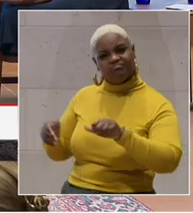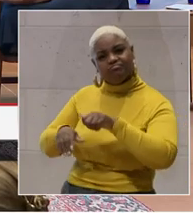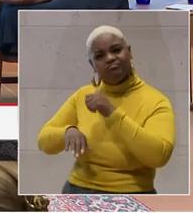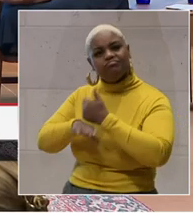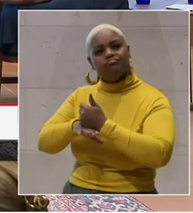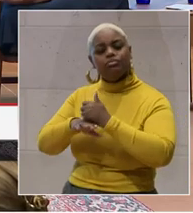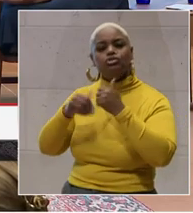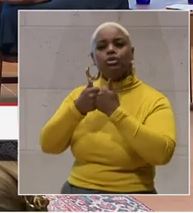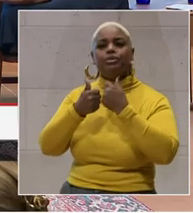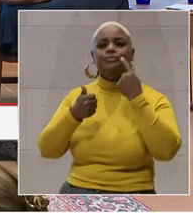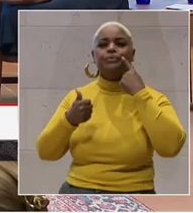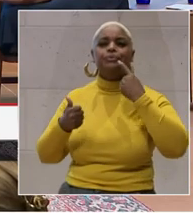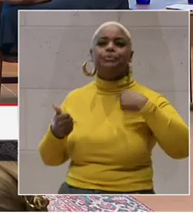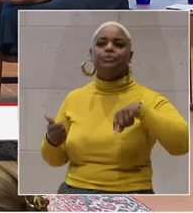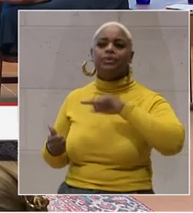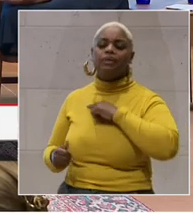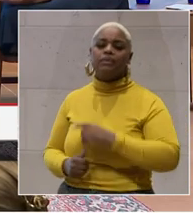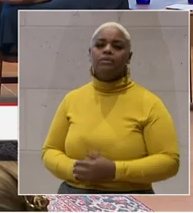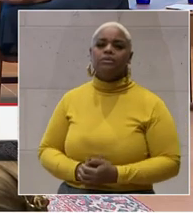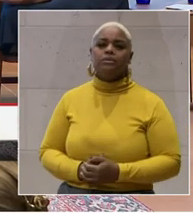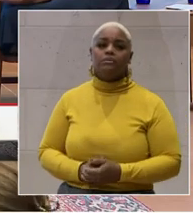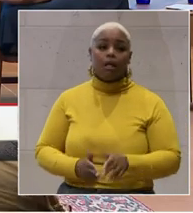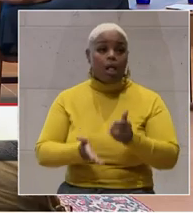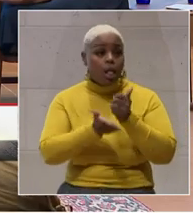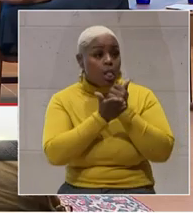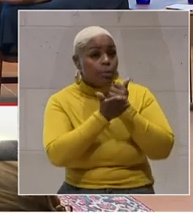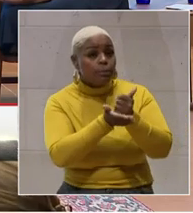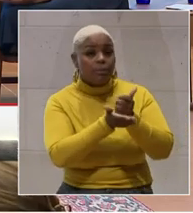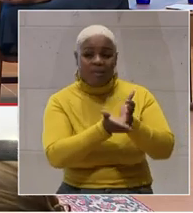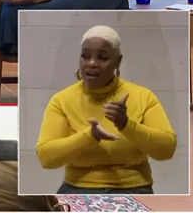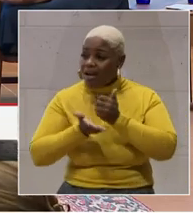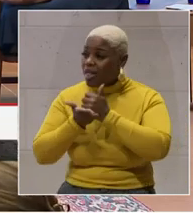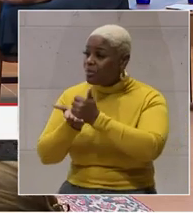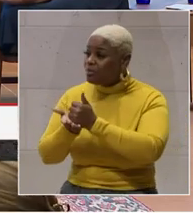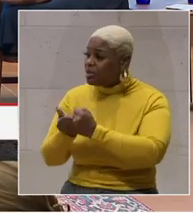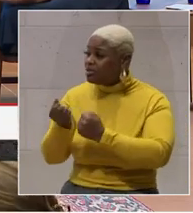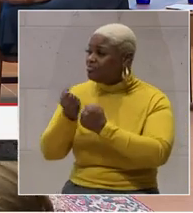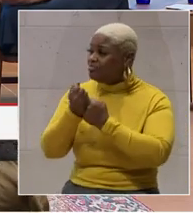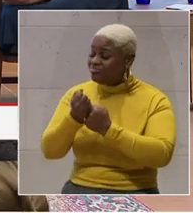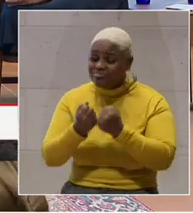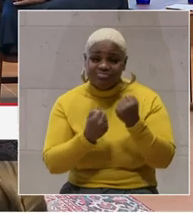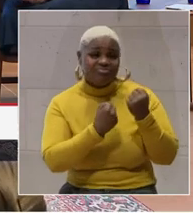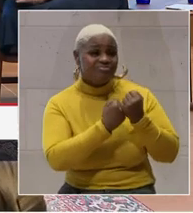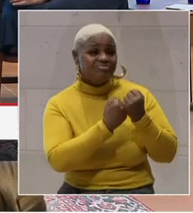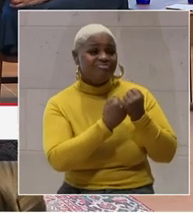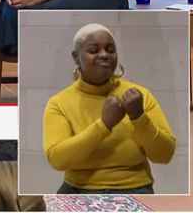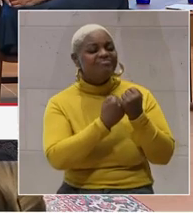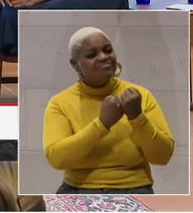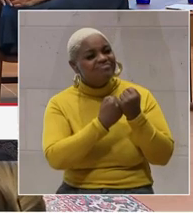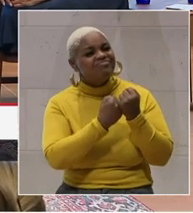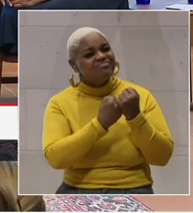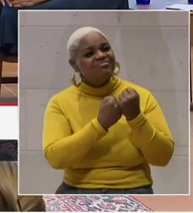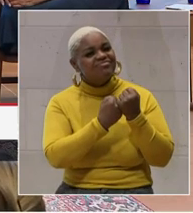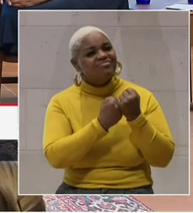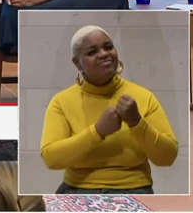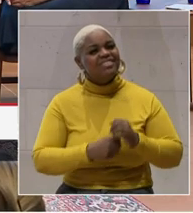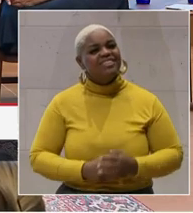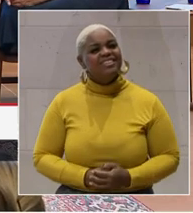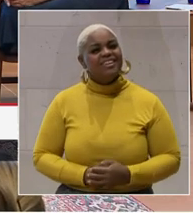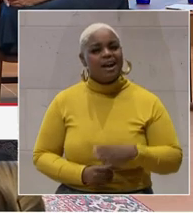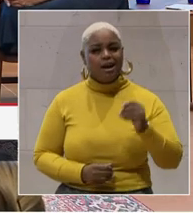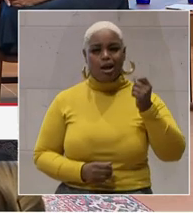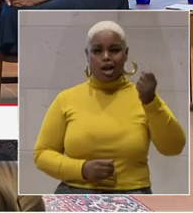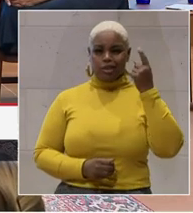really help others to be able to achieve their dream and understand first that wealth